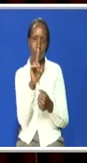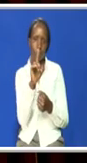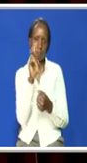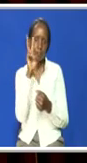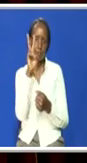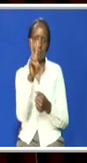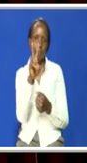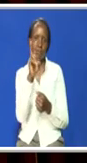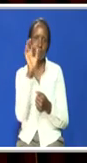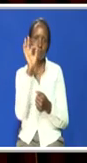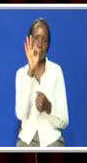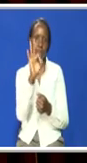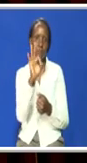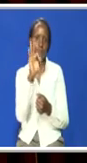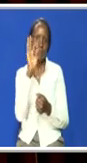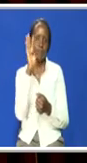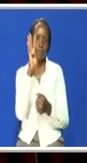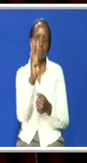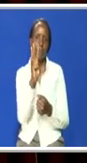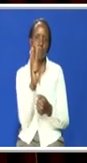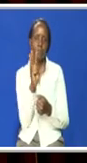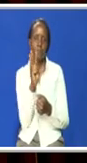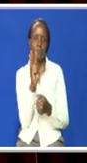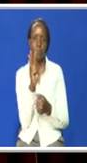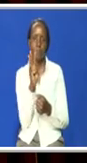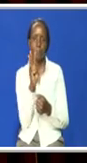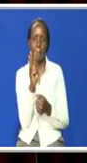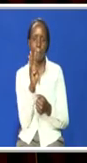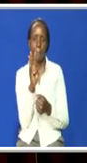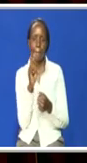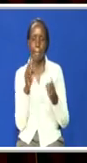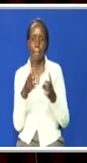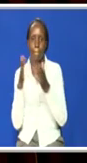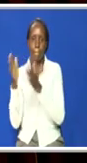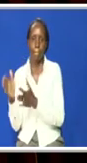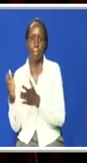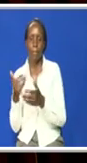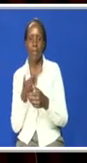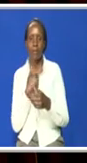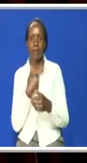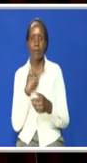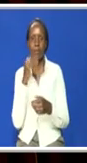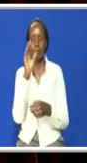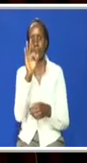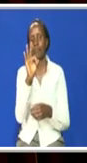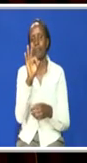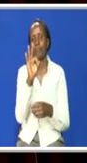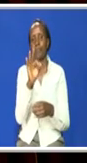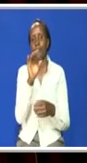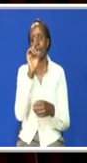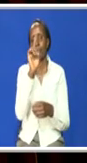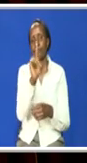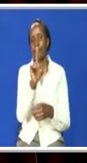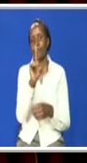1, 2, 3, 4. And here I have three. We count three